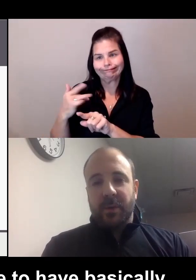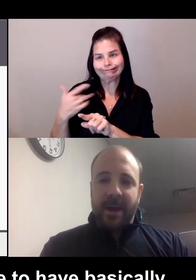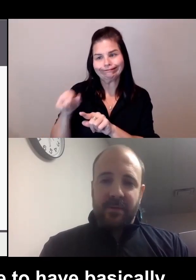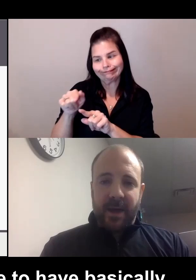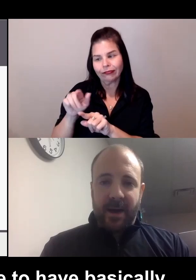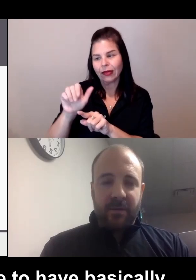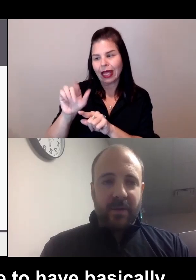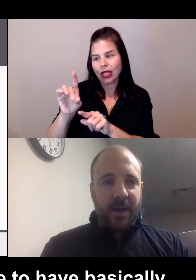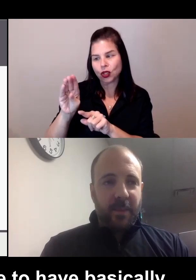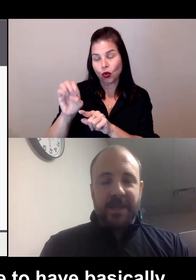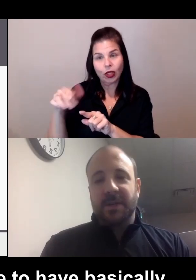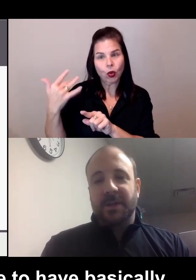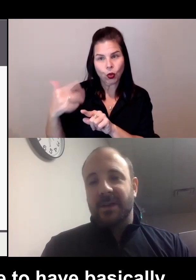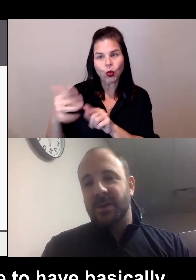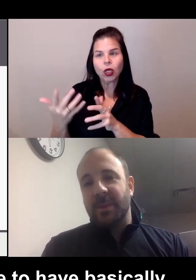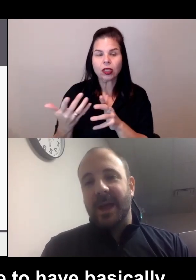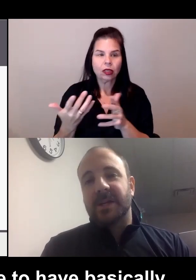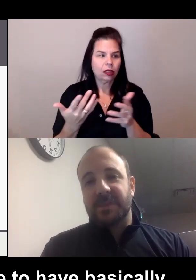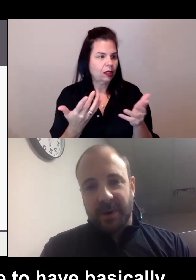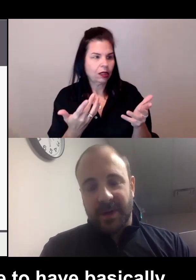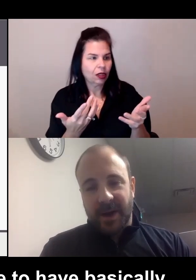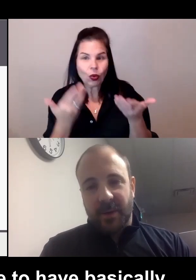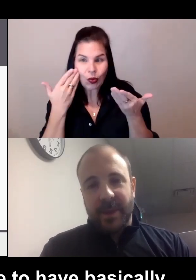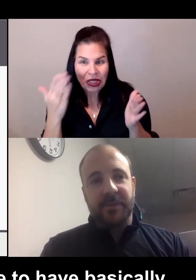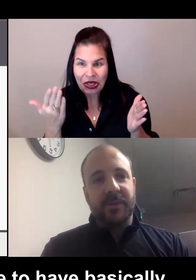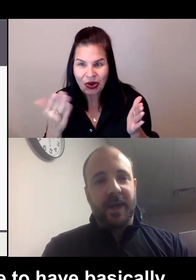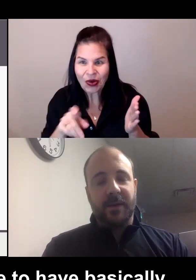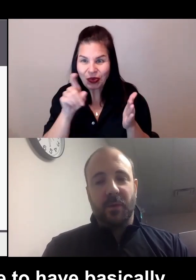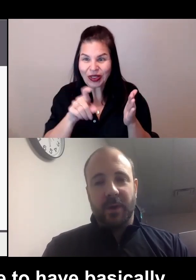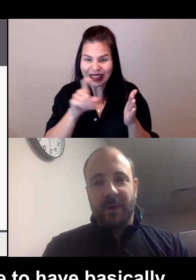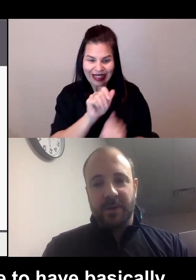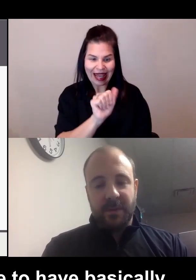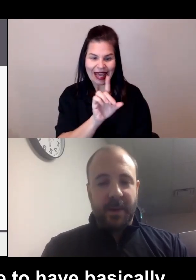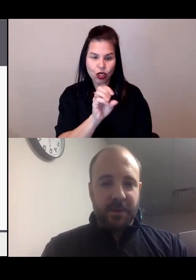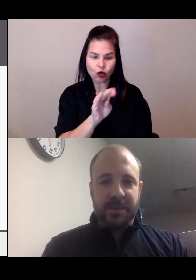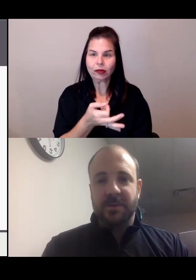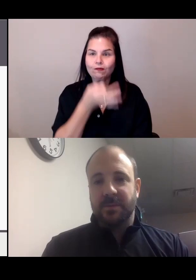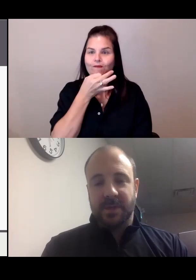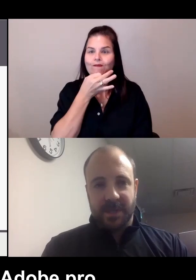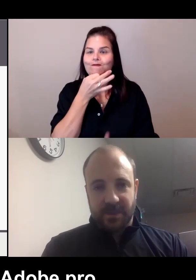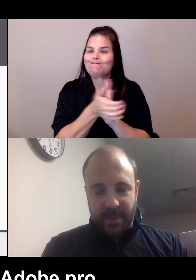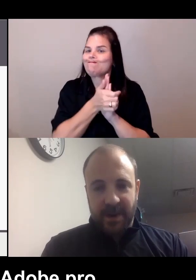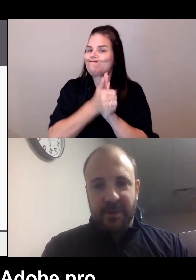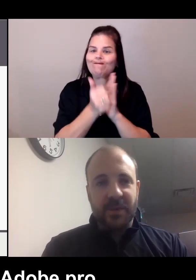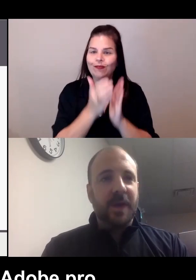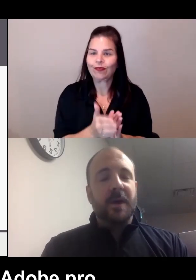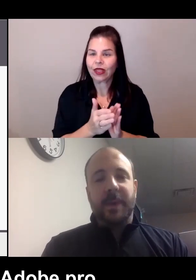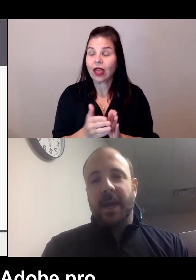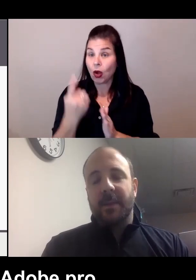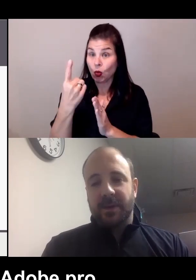know that we would have to have basically an Adobe expert in our midst. And one of our team members, Cassandra